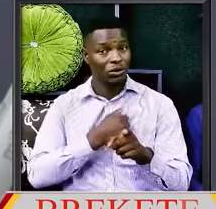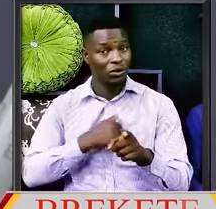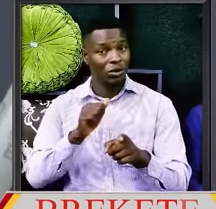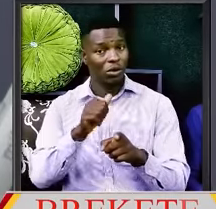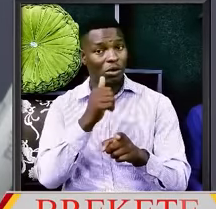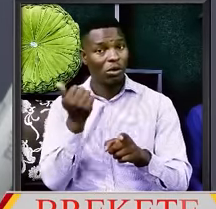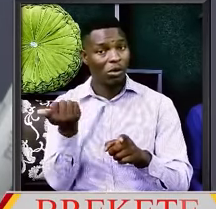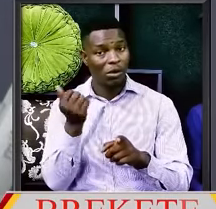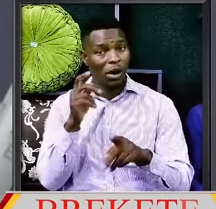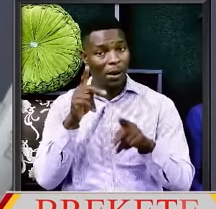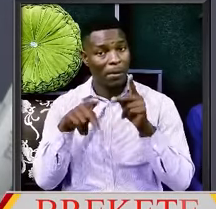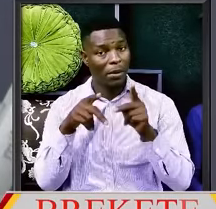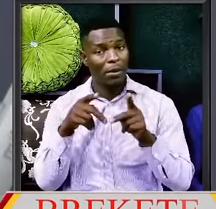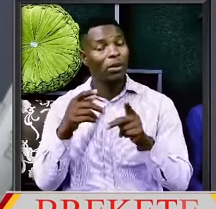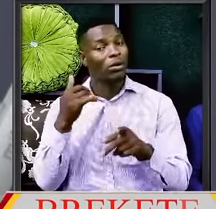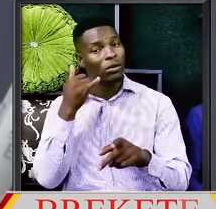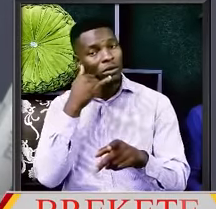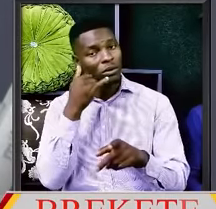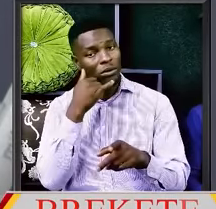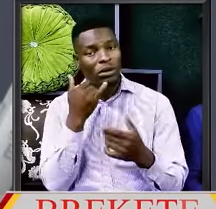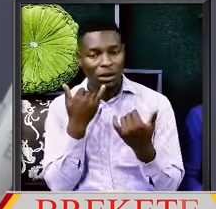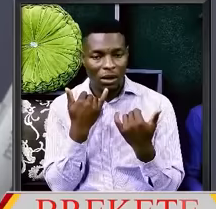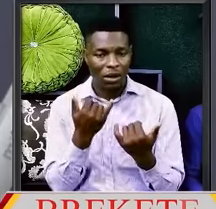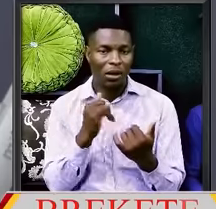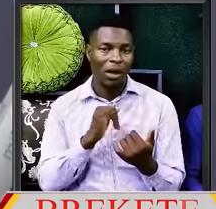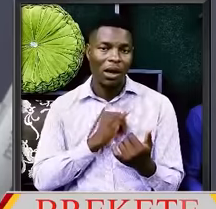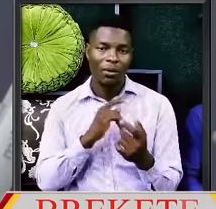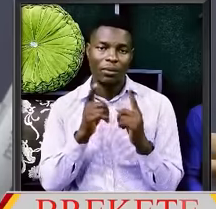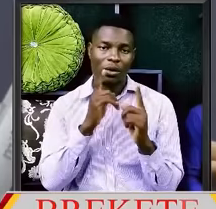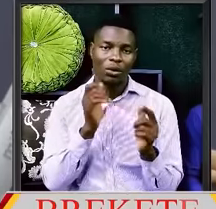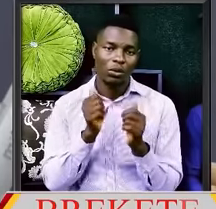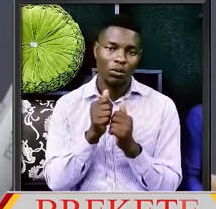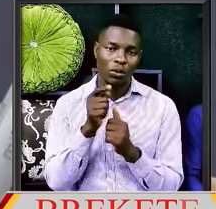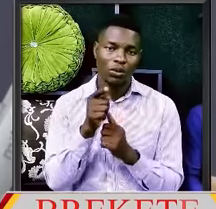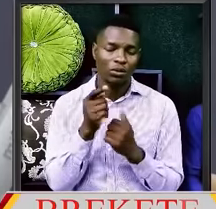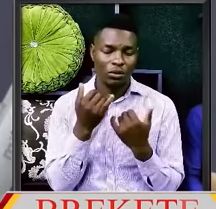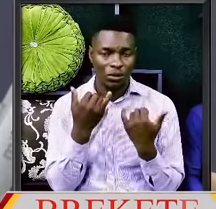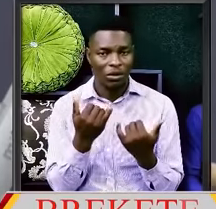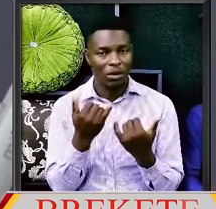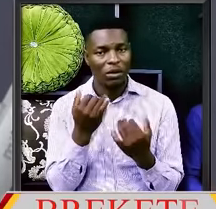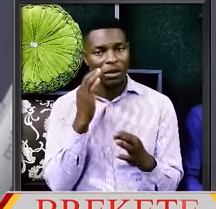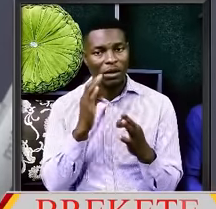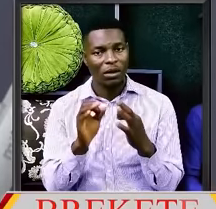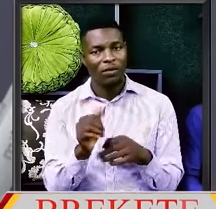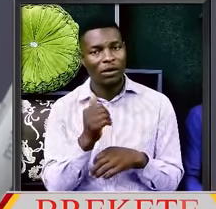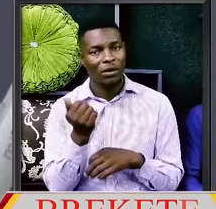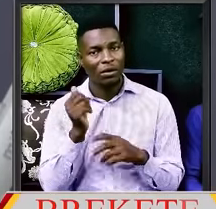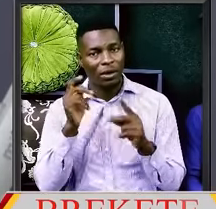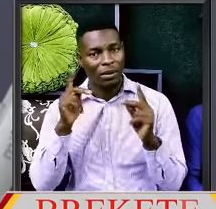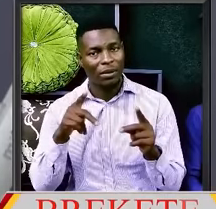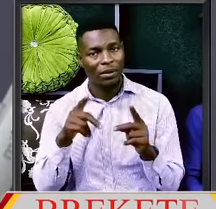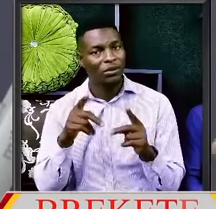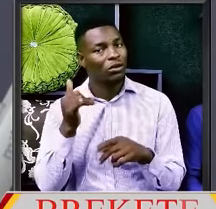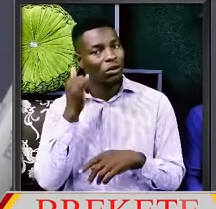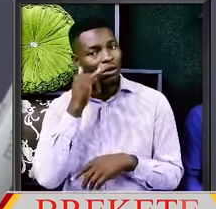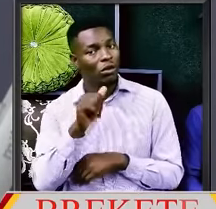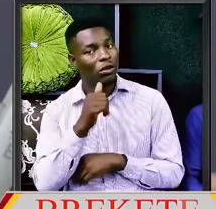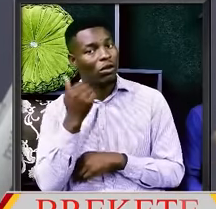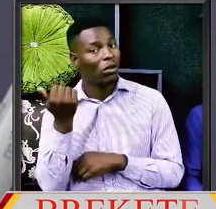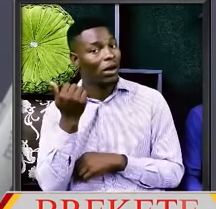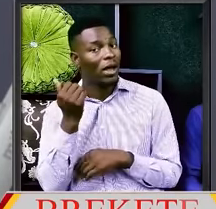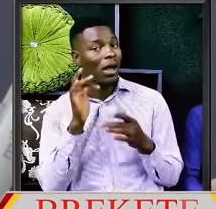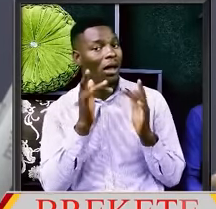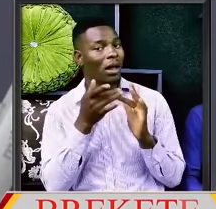Other people they call. Now as I they talk to you now, if another person called the other line, I no get two mouth where I would take